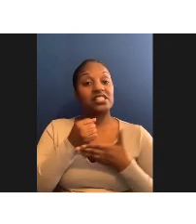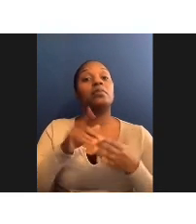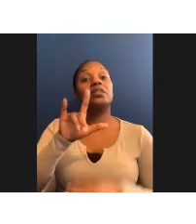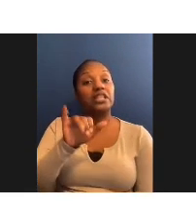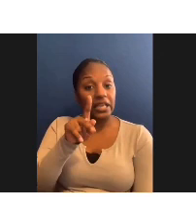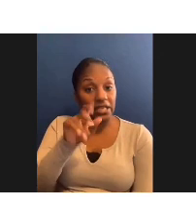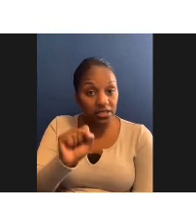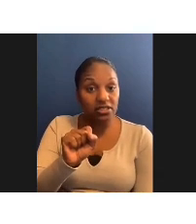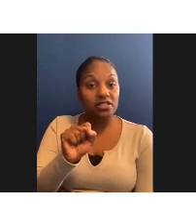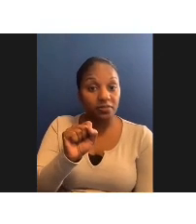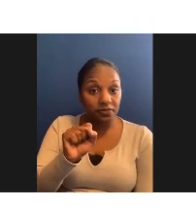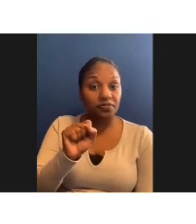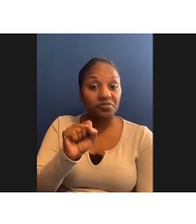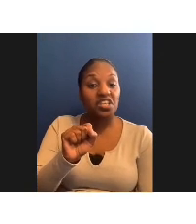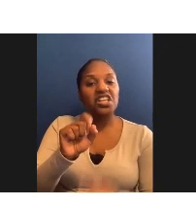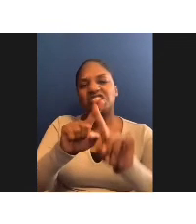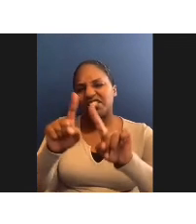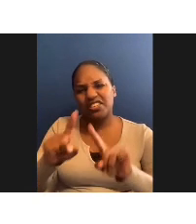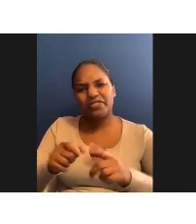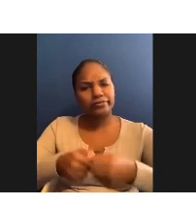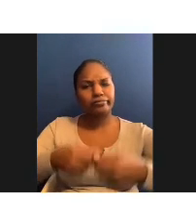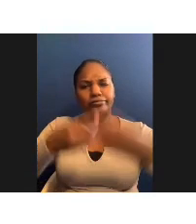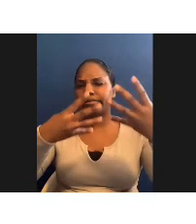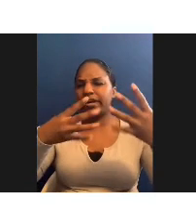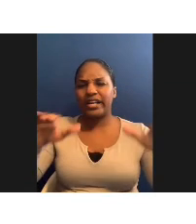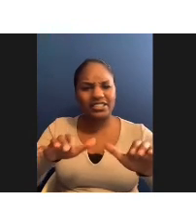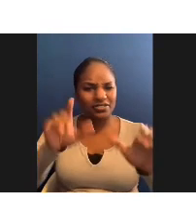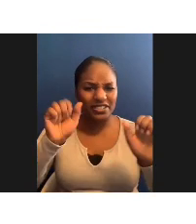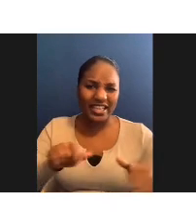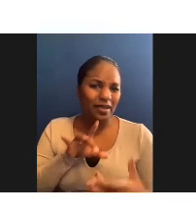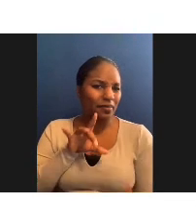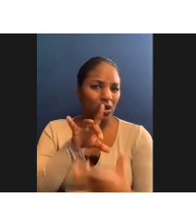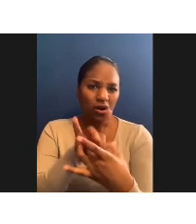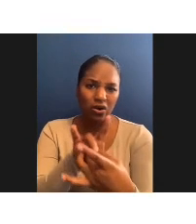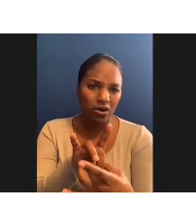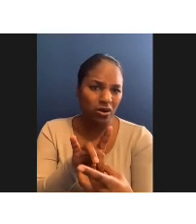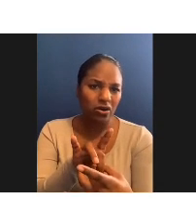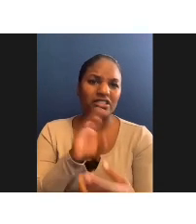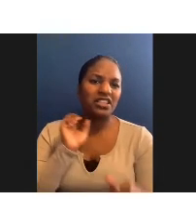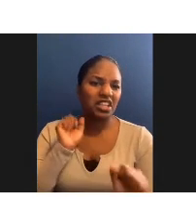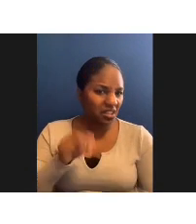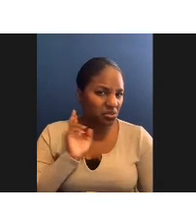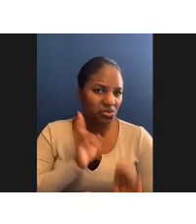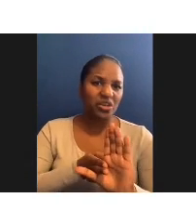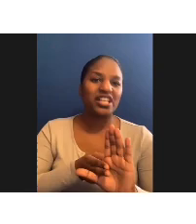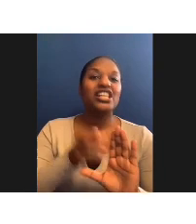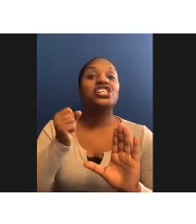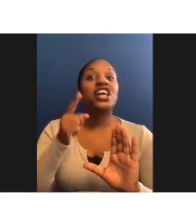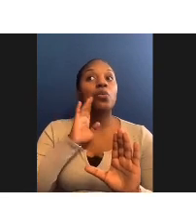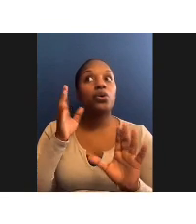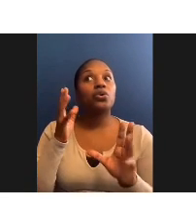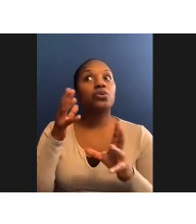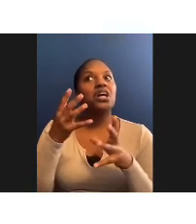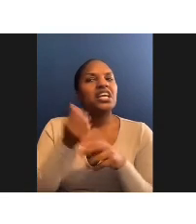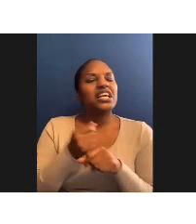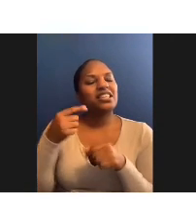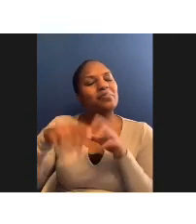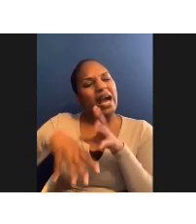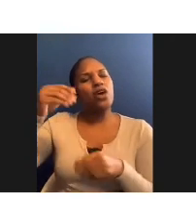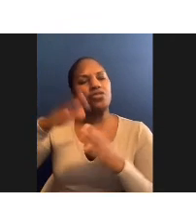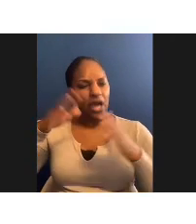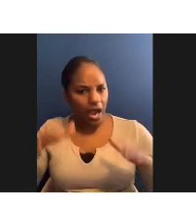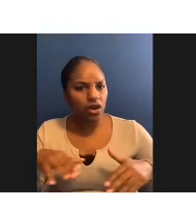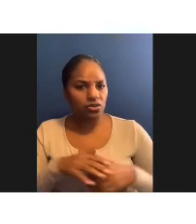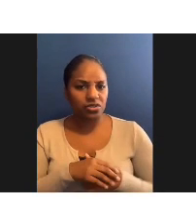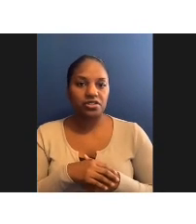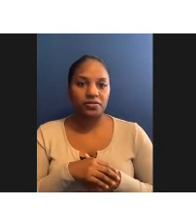different activities they could belong to that would get them out of the house. Then this is independent living and